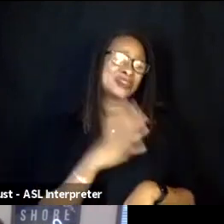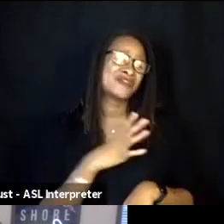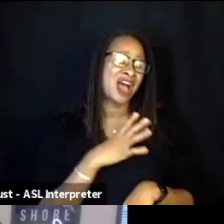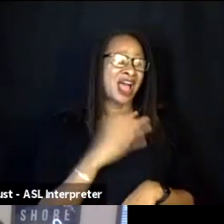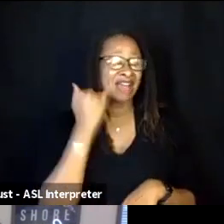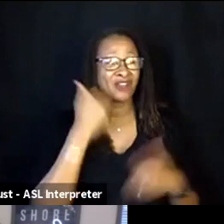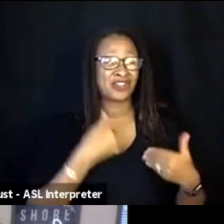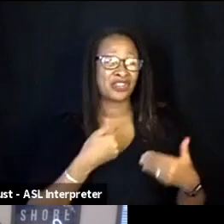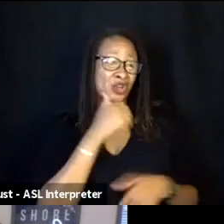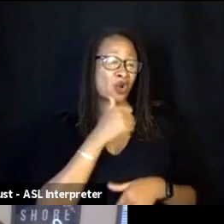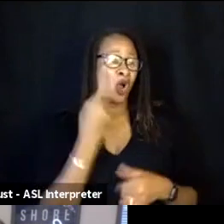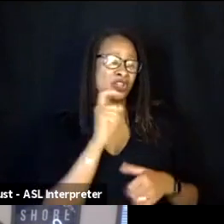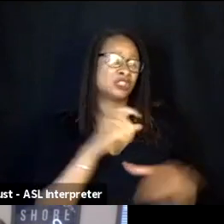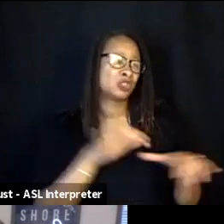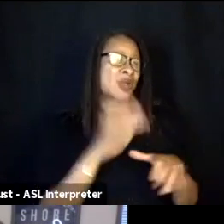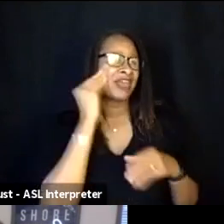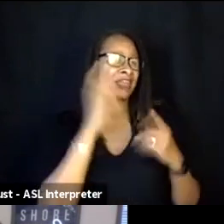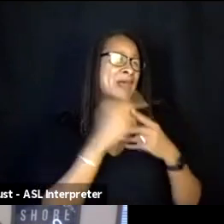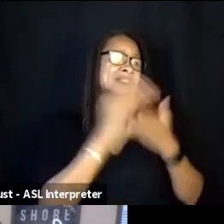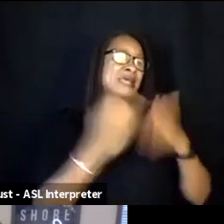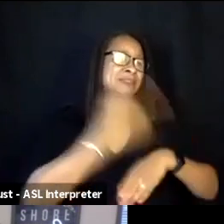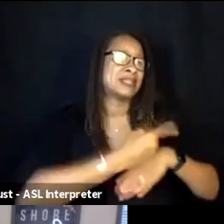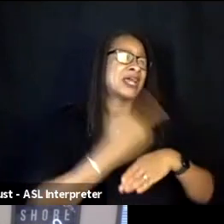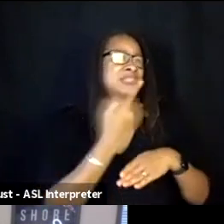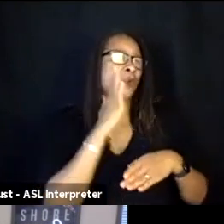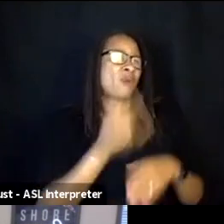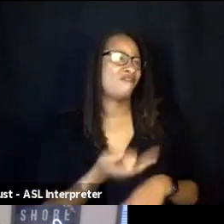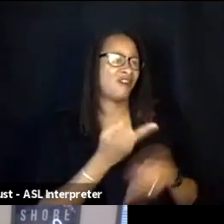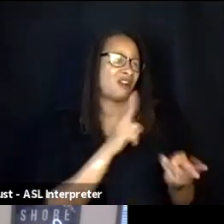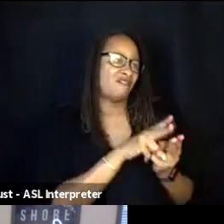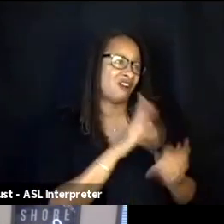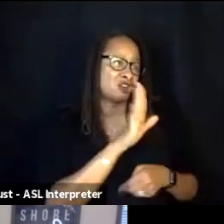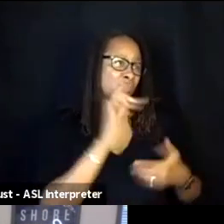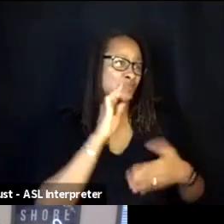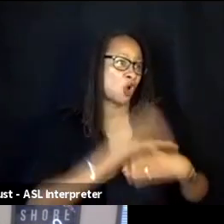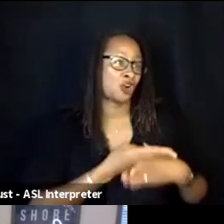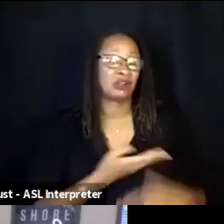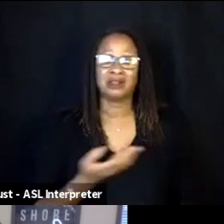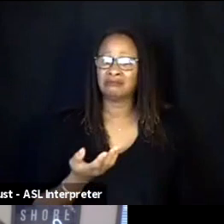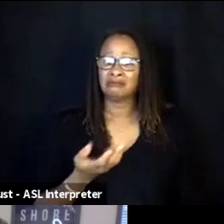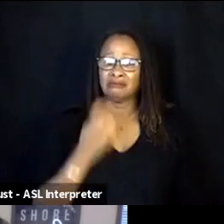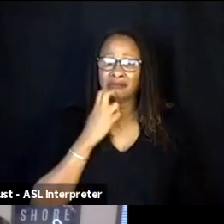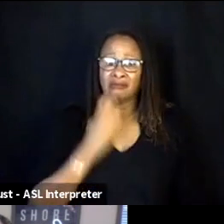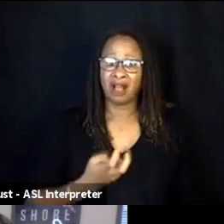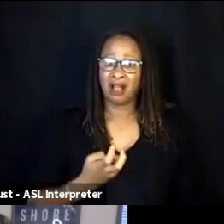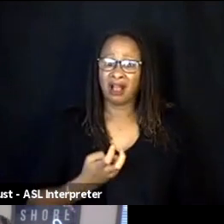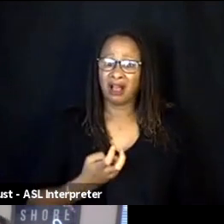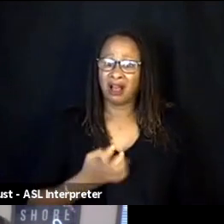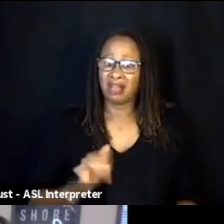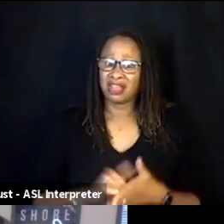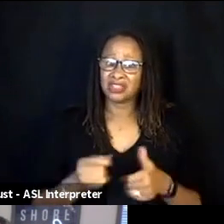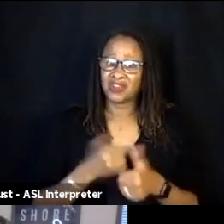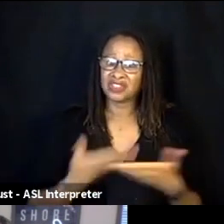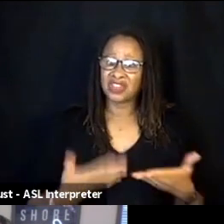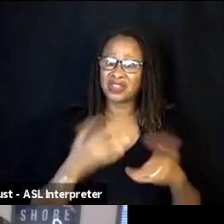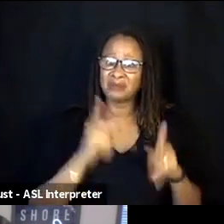having a girl, all you have to do is think about that someday someone's going to fuck your daughter. And I was so shocked that that was the first thing this person thought